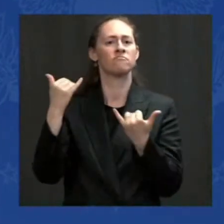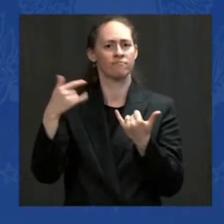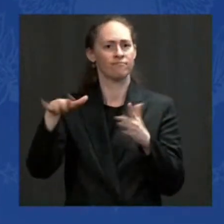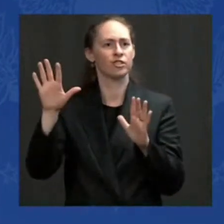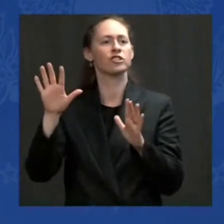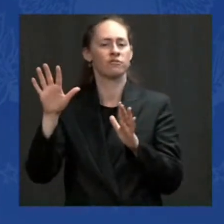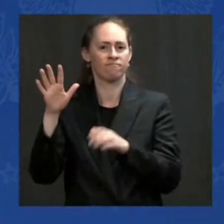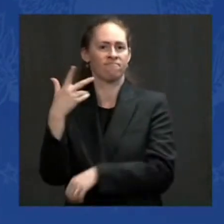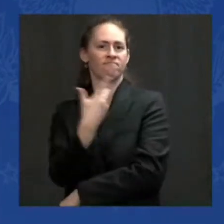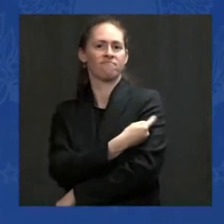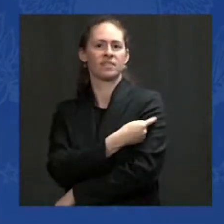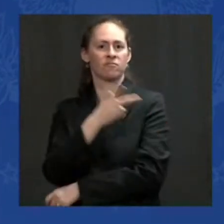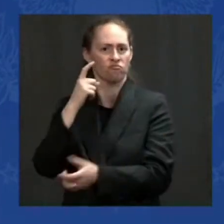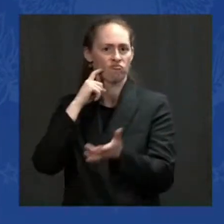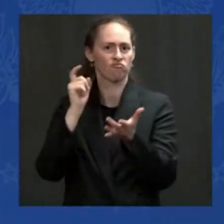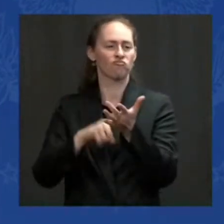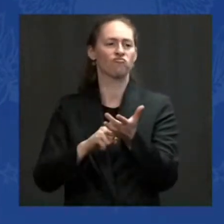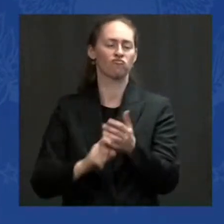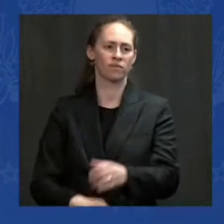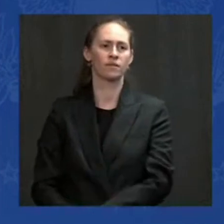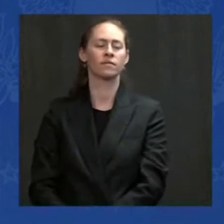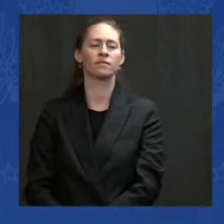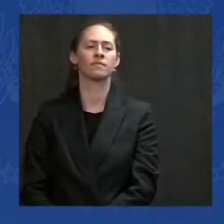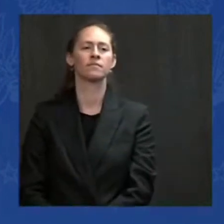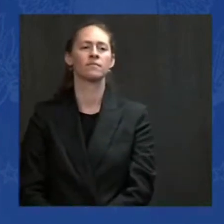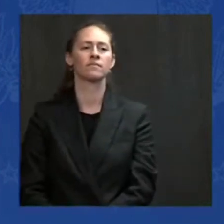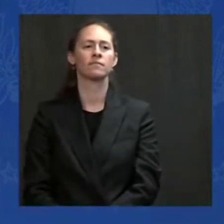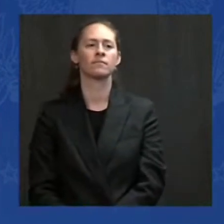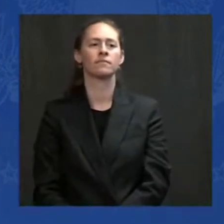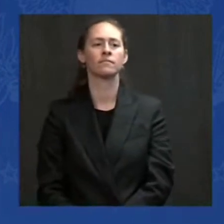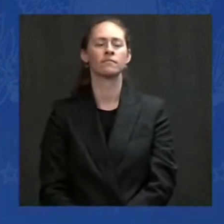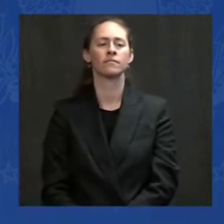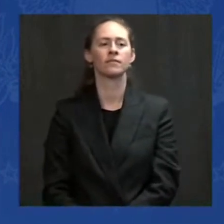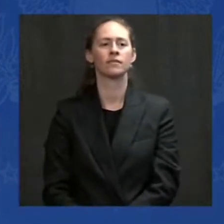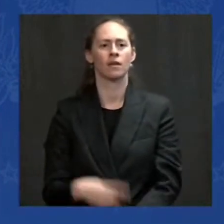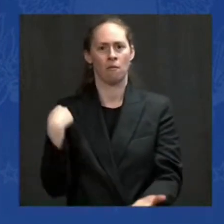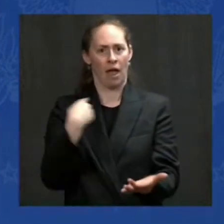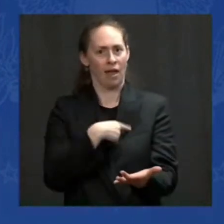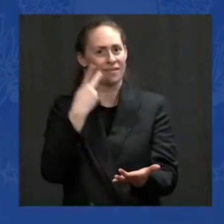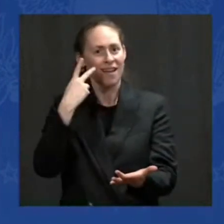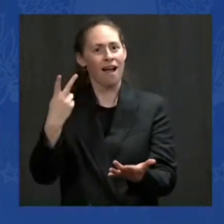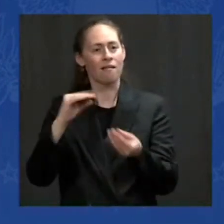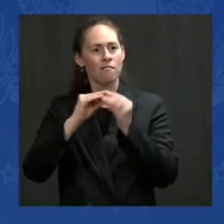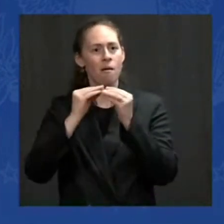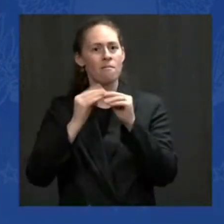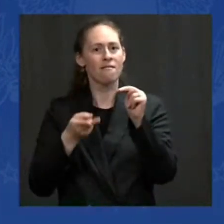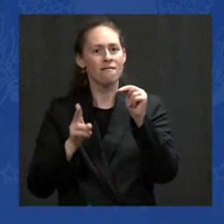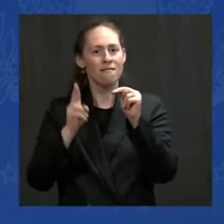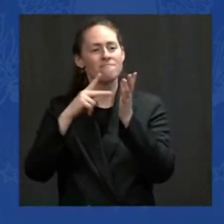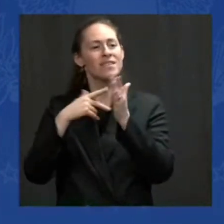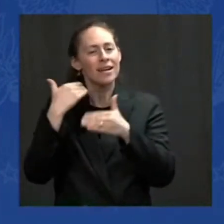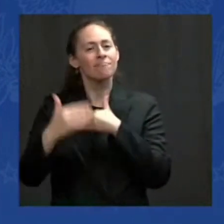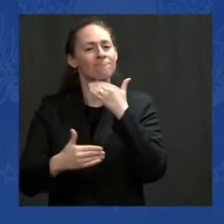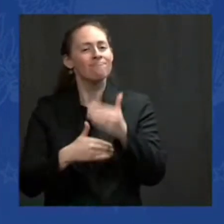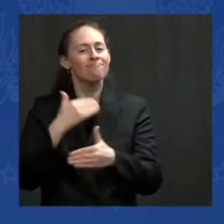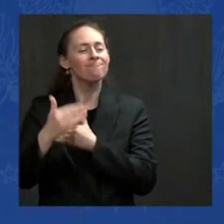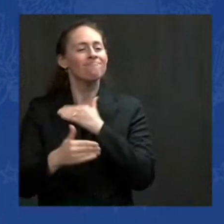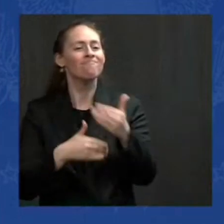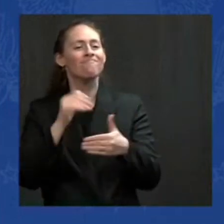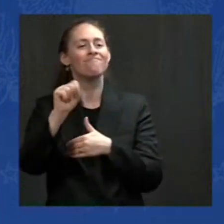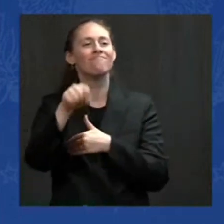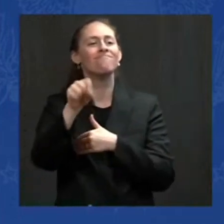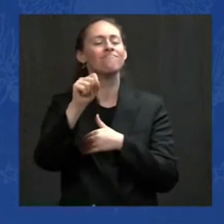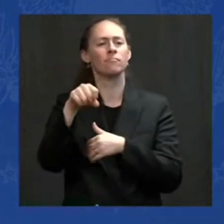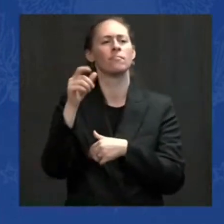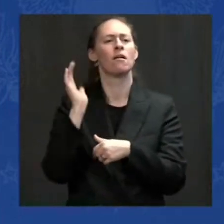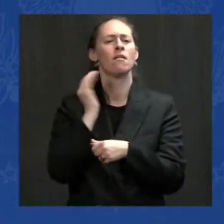shot. So we do see progress, and particularly so when we look at the federal vaccination channels, and those were set up in